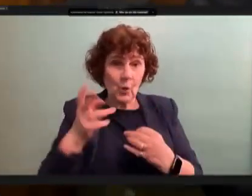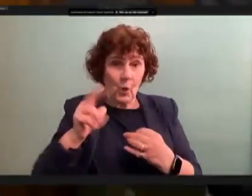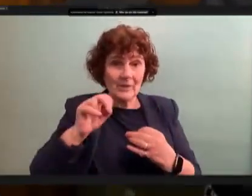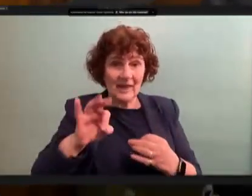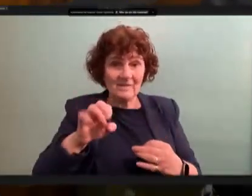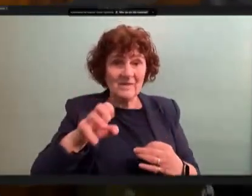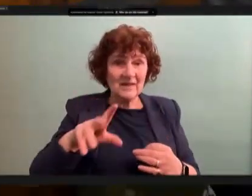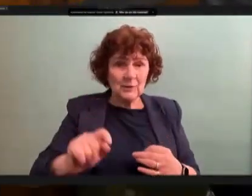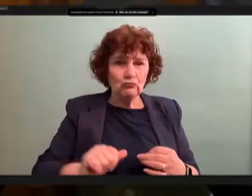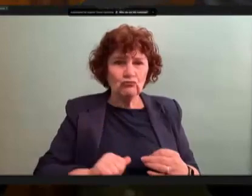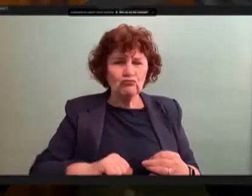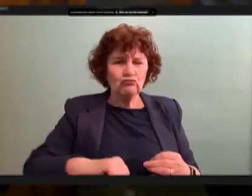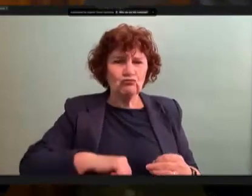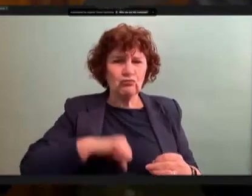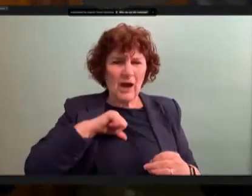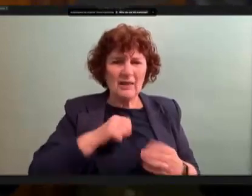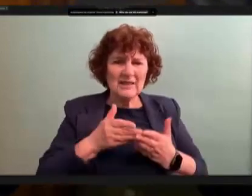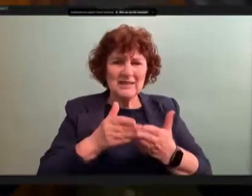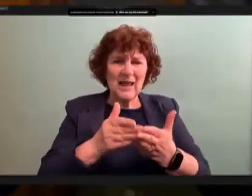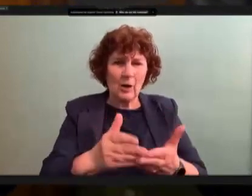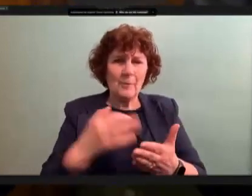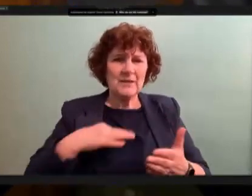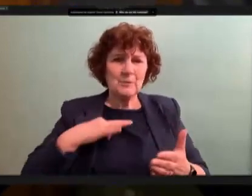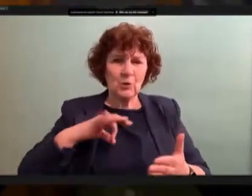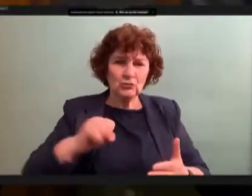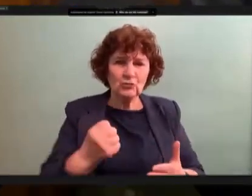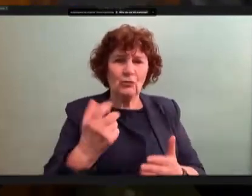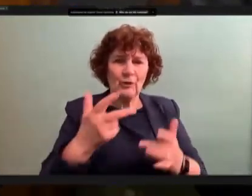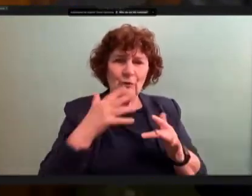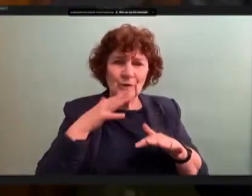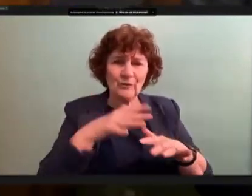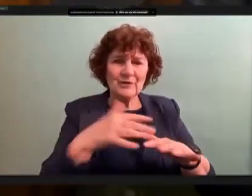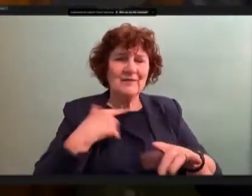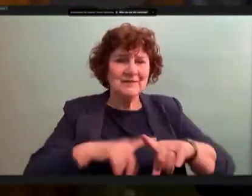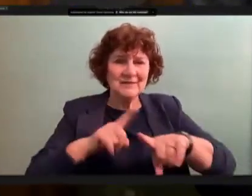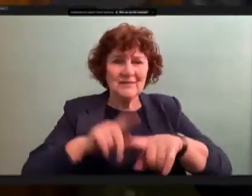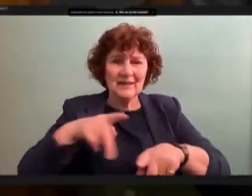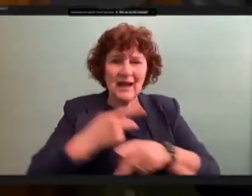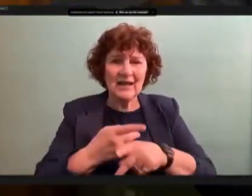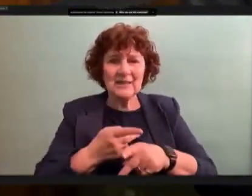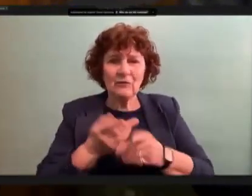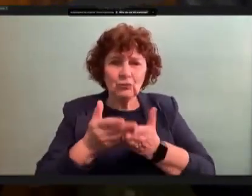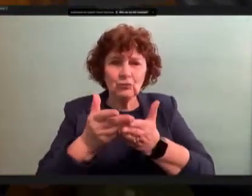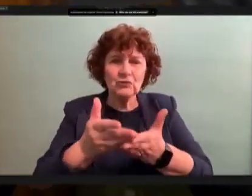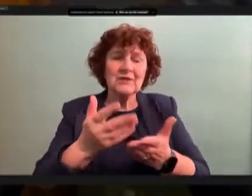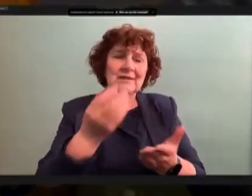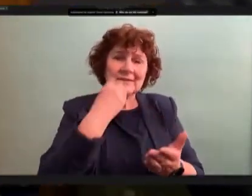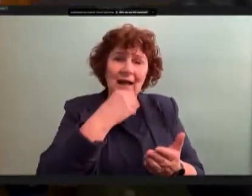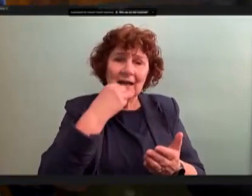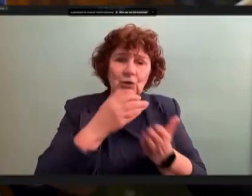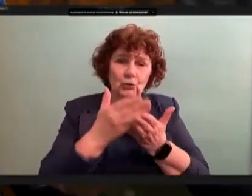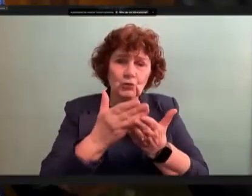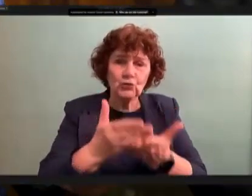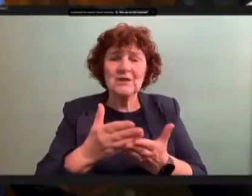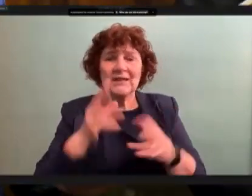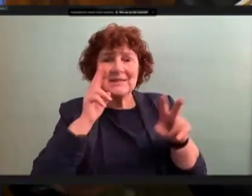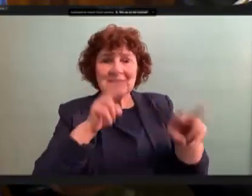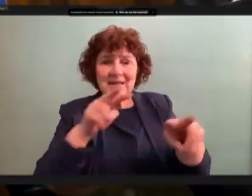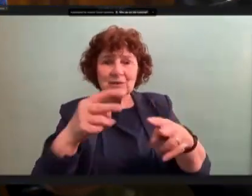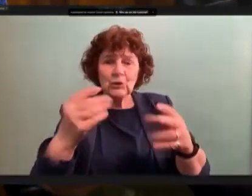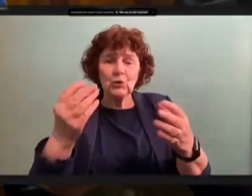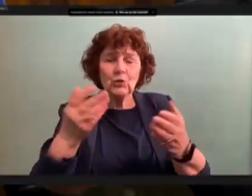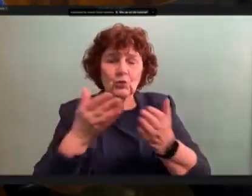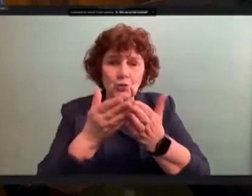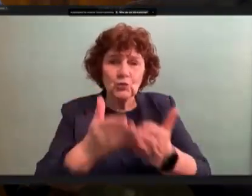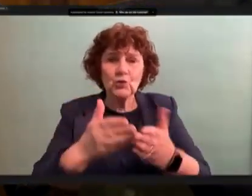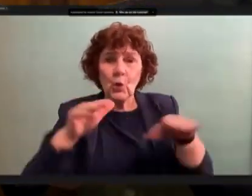Three Rivers and offers a wide variety of cruises, including dining cruises, sightseeing cruises, wedding ceremonies, and